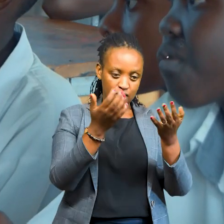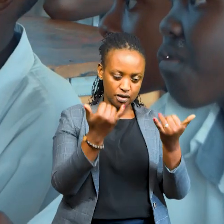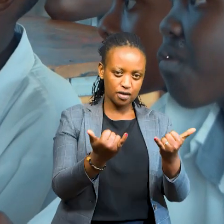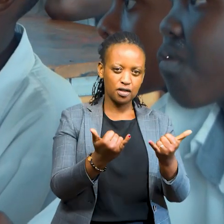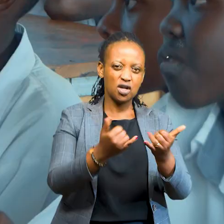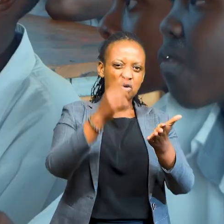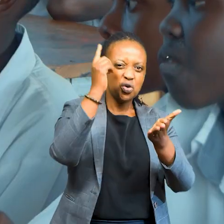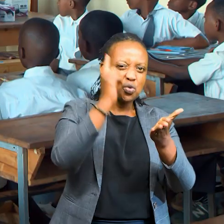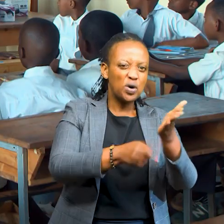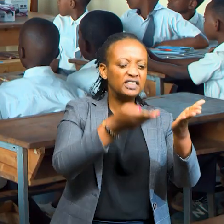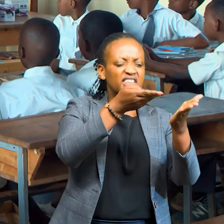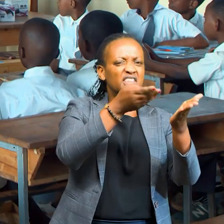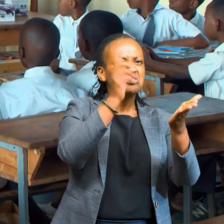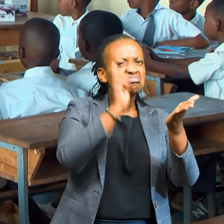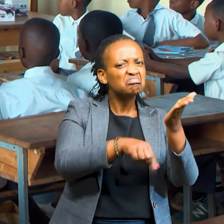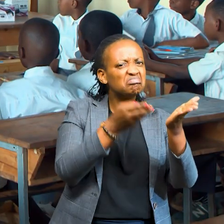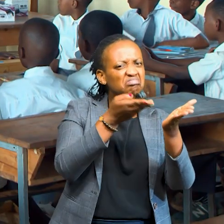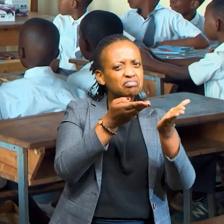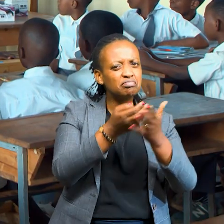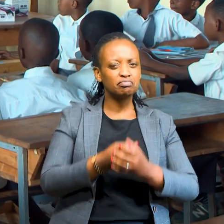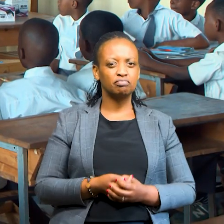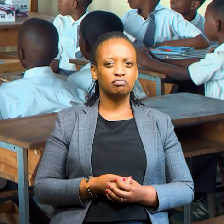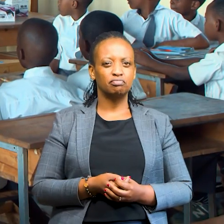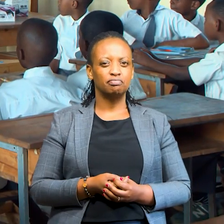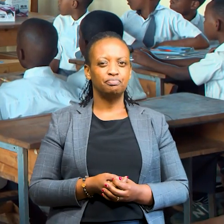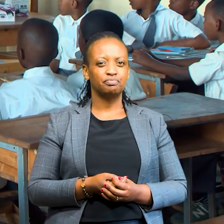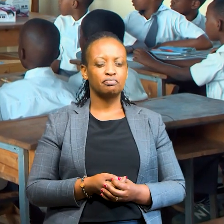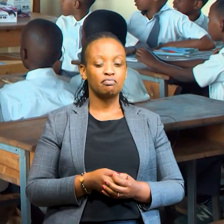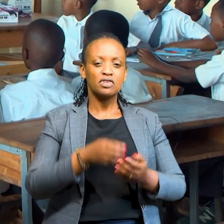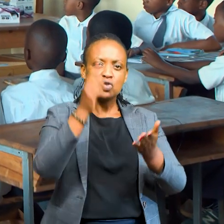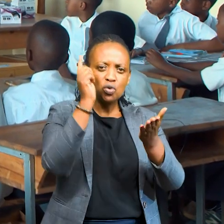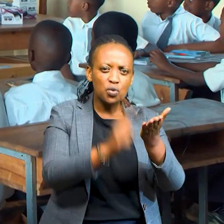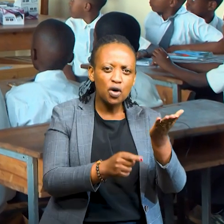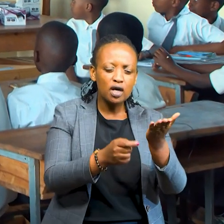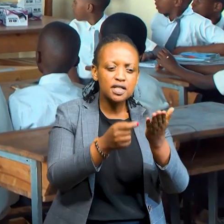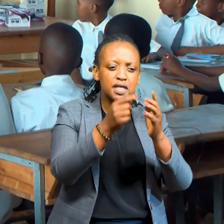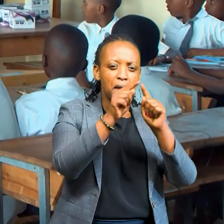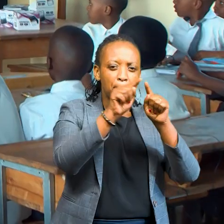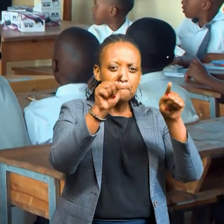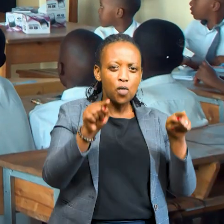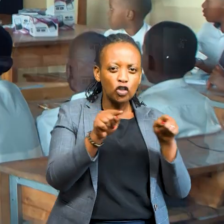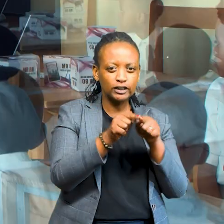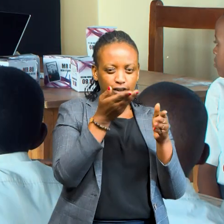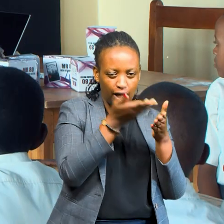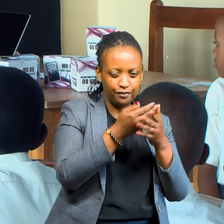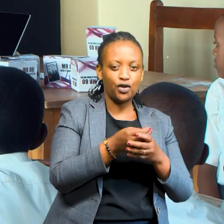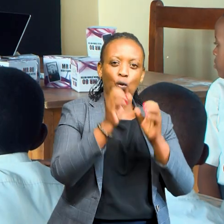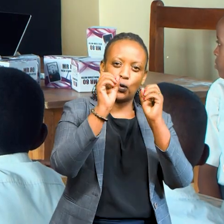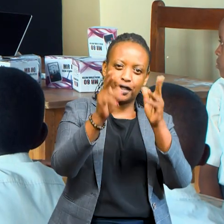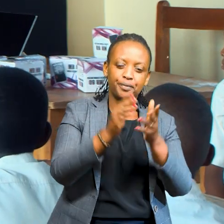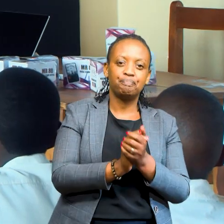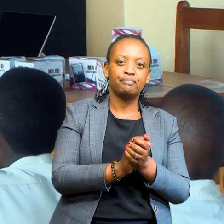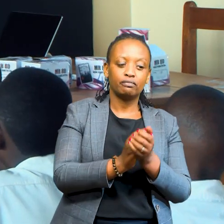So, what are these pieces? These are boxes. These are boxes, okay?